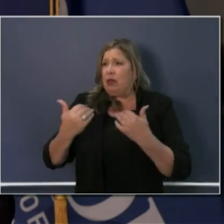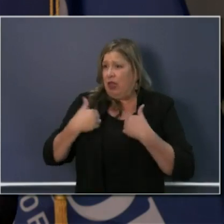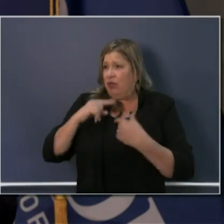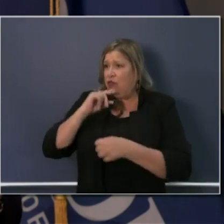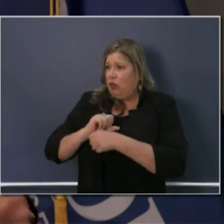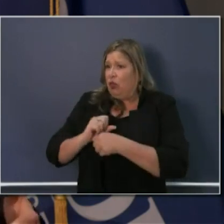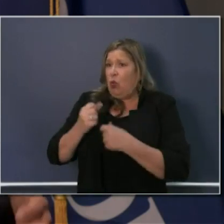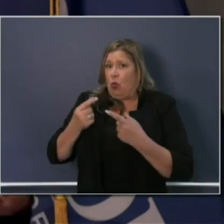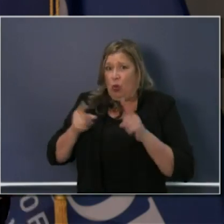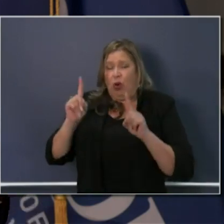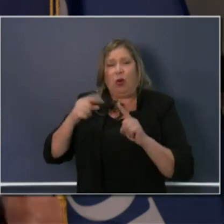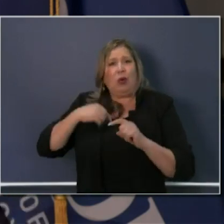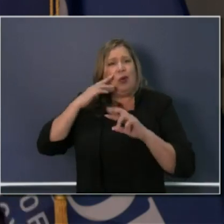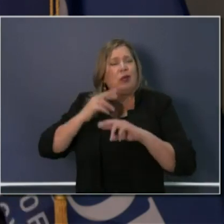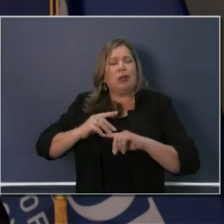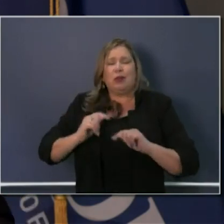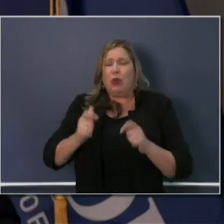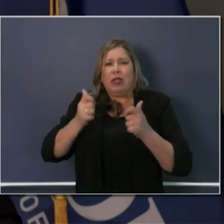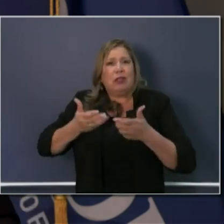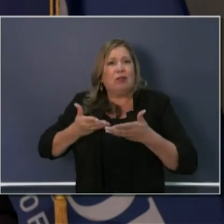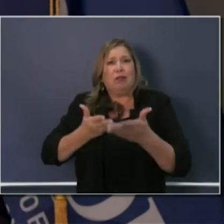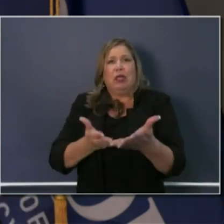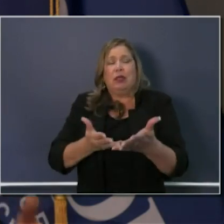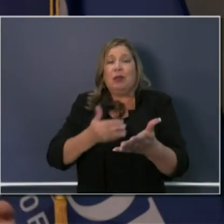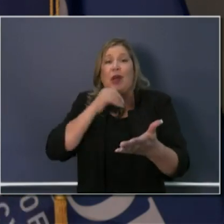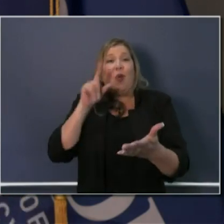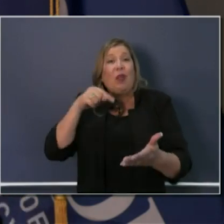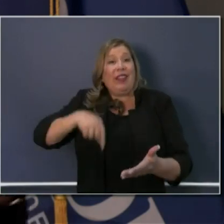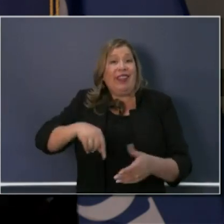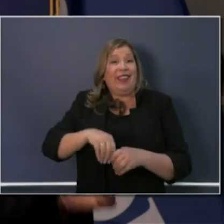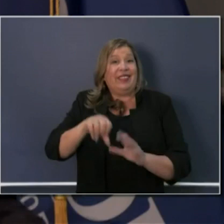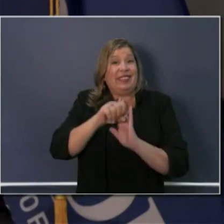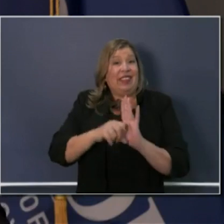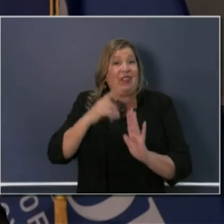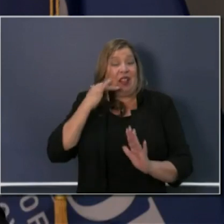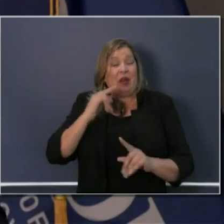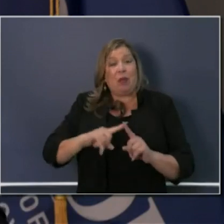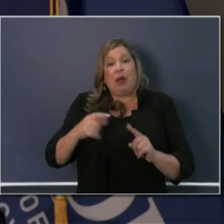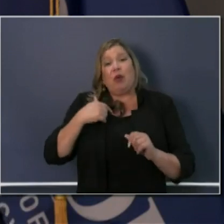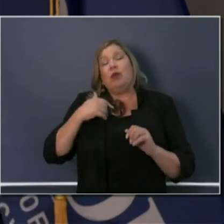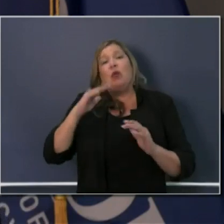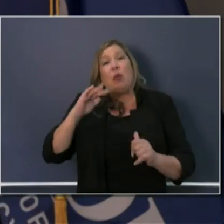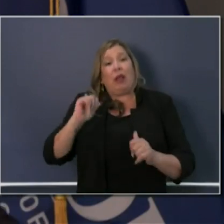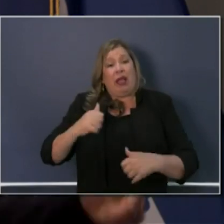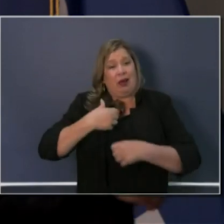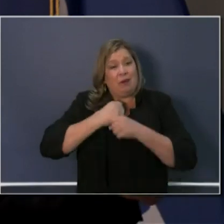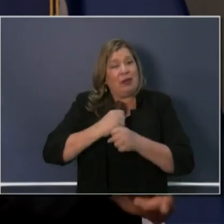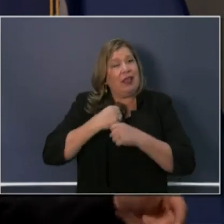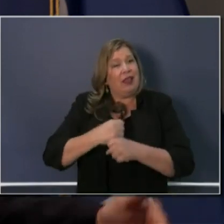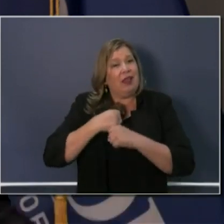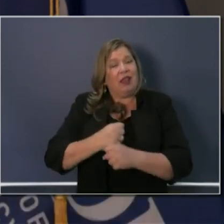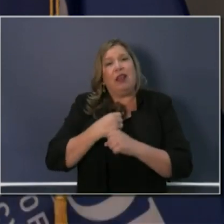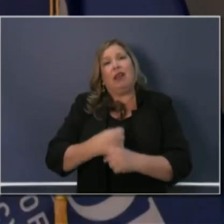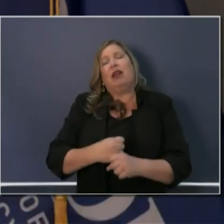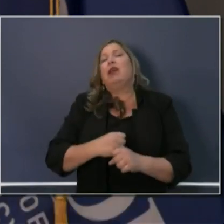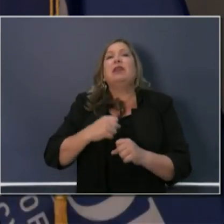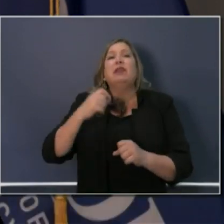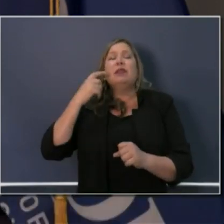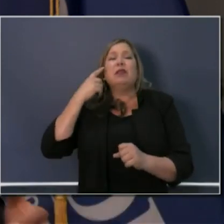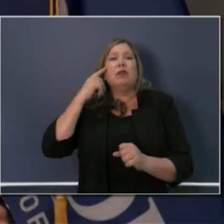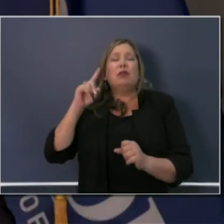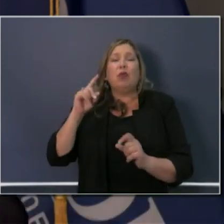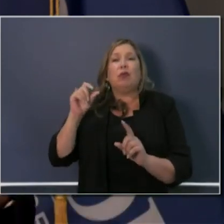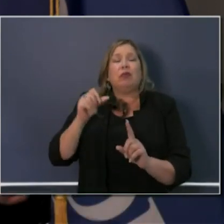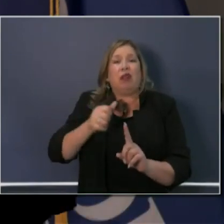readily available in not only the state, but can be produced at a scale, manufactured. A lot of those facilities are in this